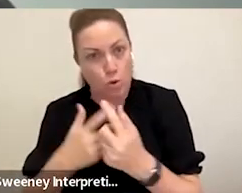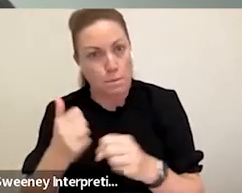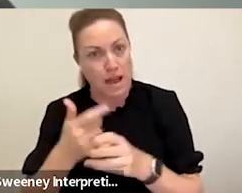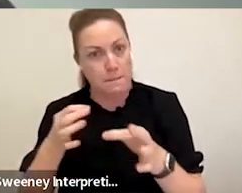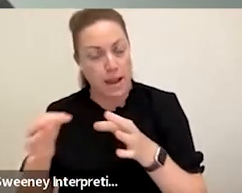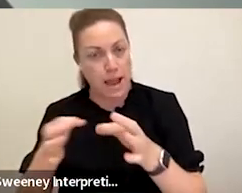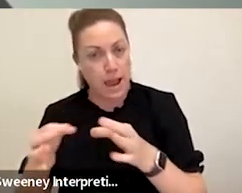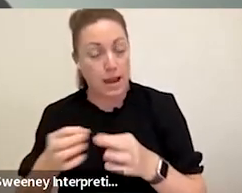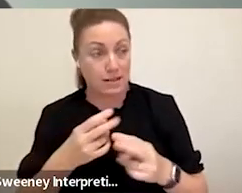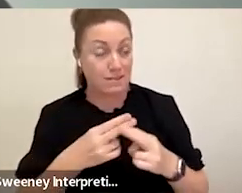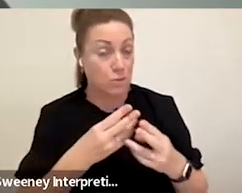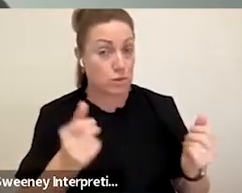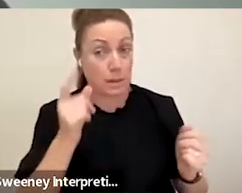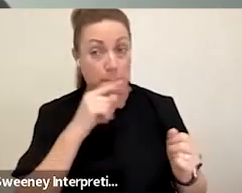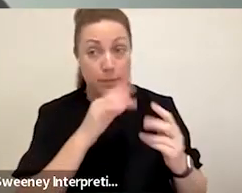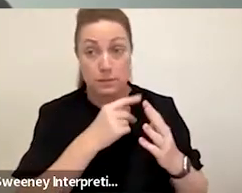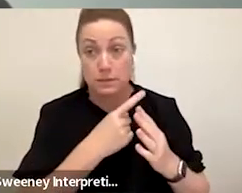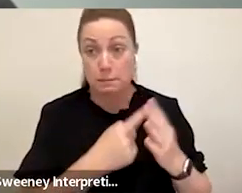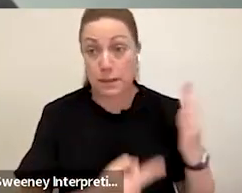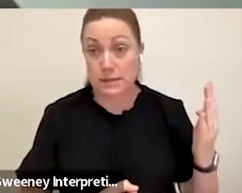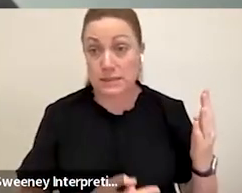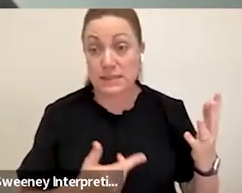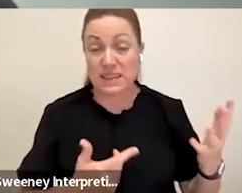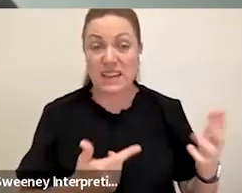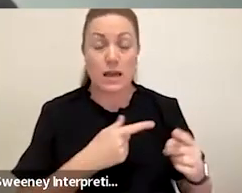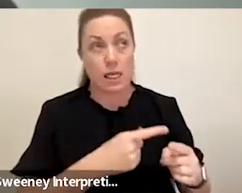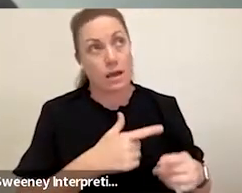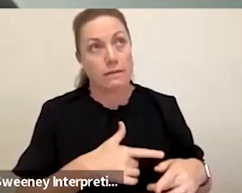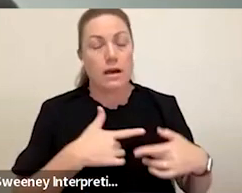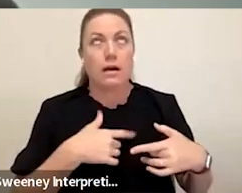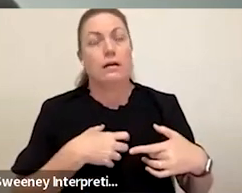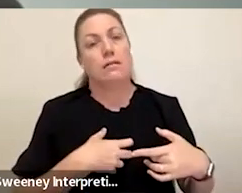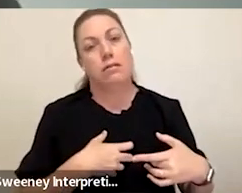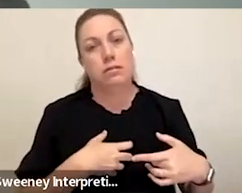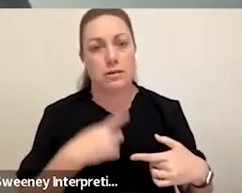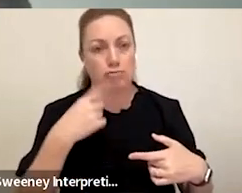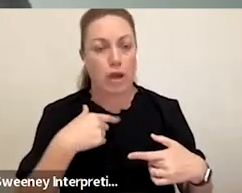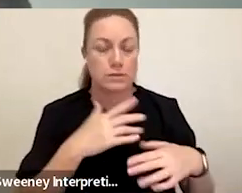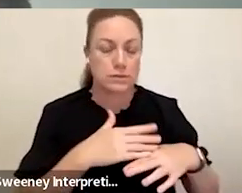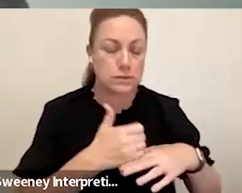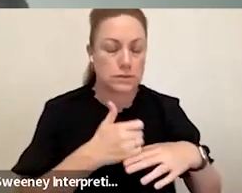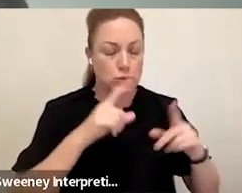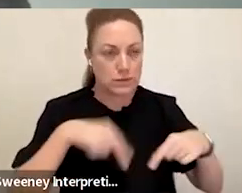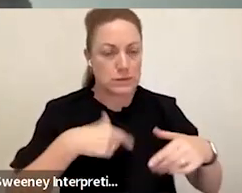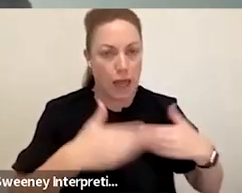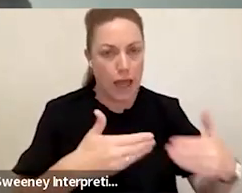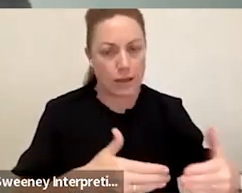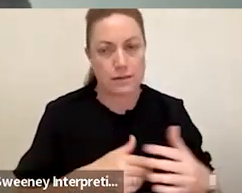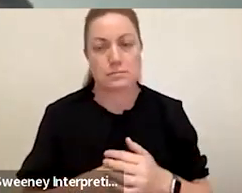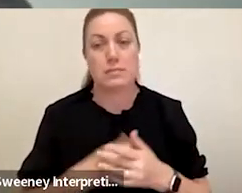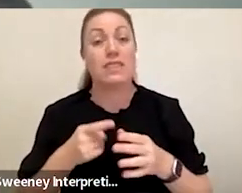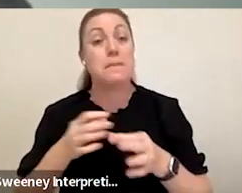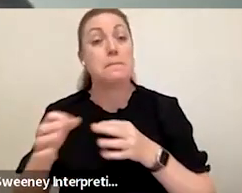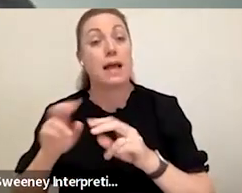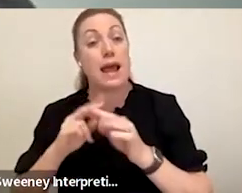with disability, the rate limiting factor can be getting started. We heard at a Disability Inclusive Emergency Planning Forum in Bellingen